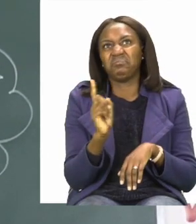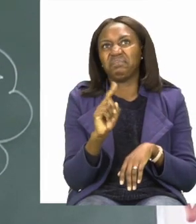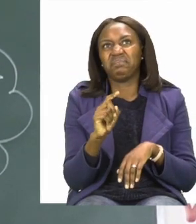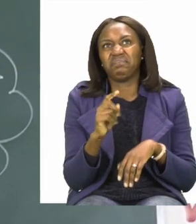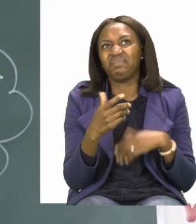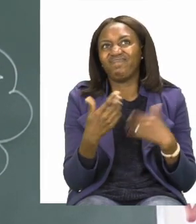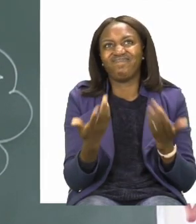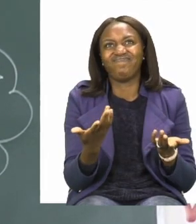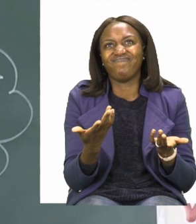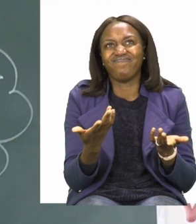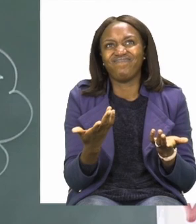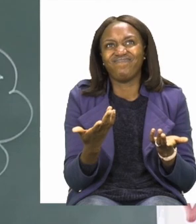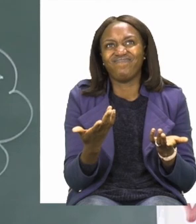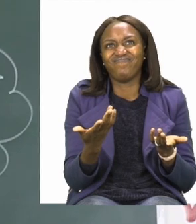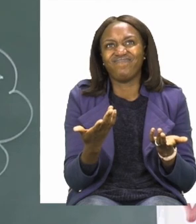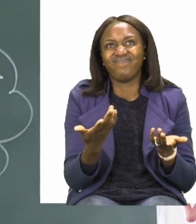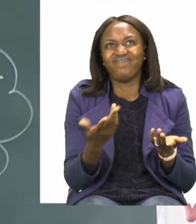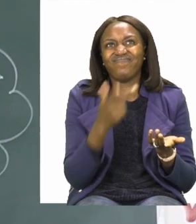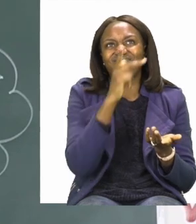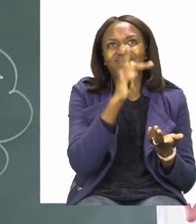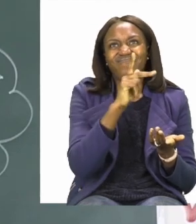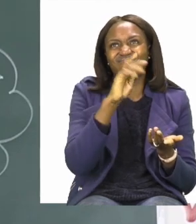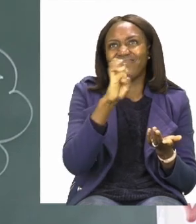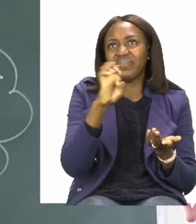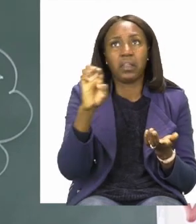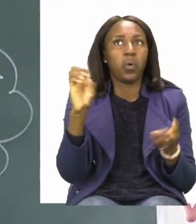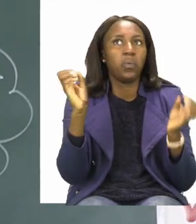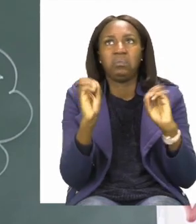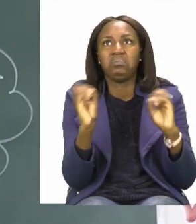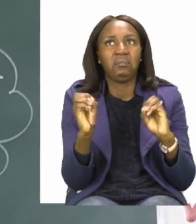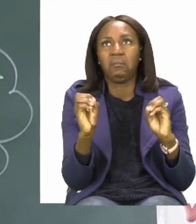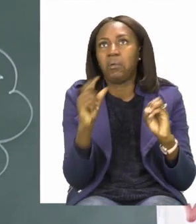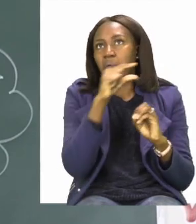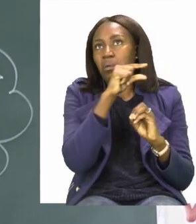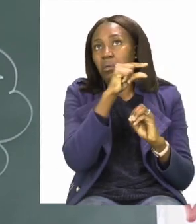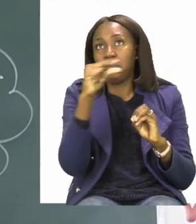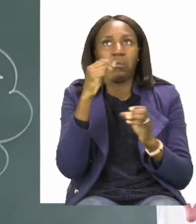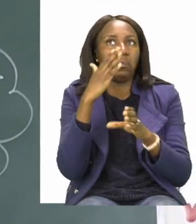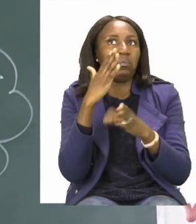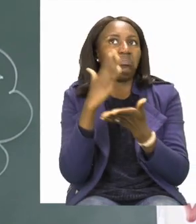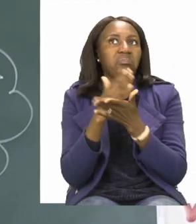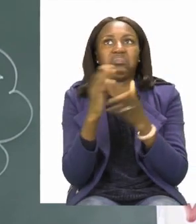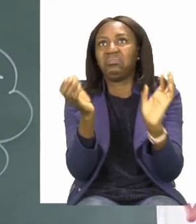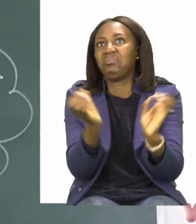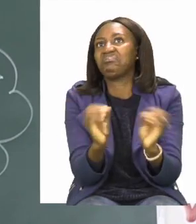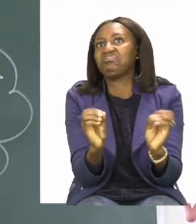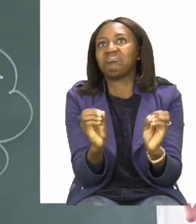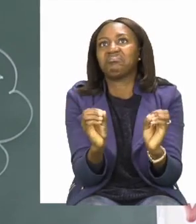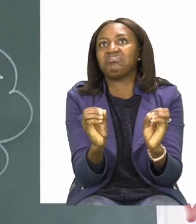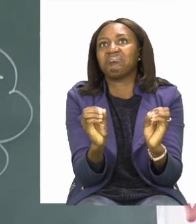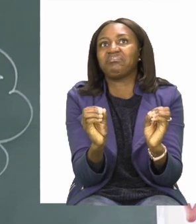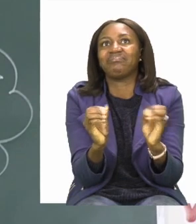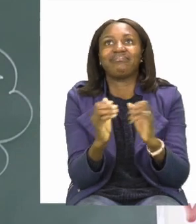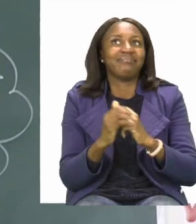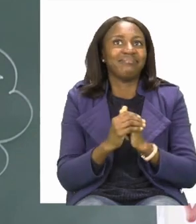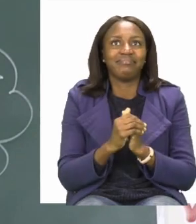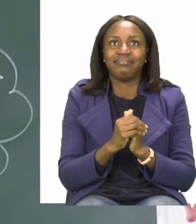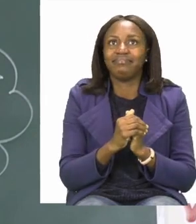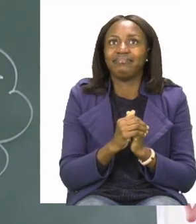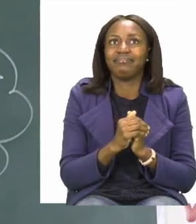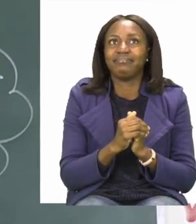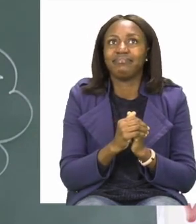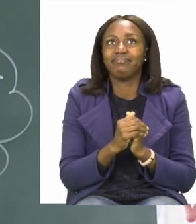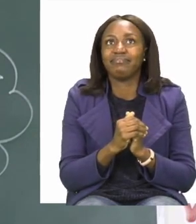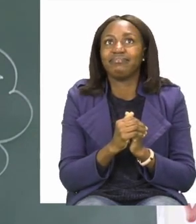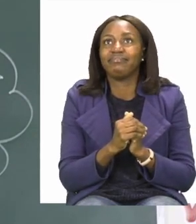key. Now, even though it sounds correct, that is not how you spell the word key. The